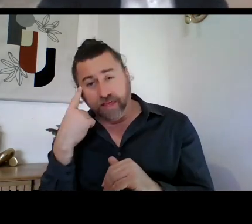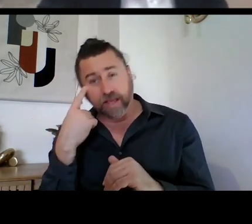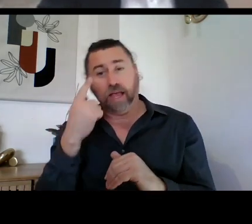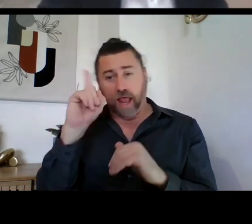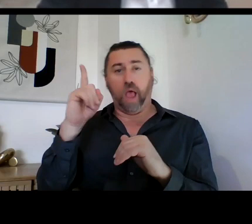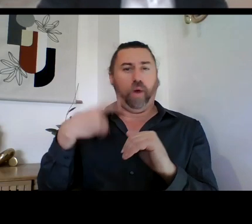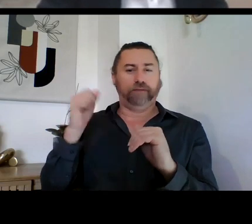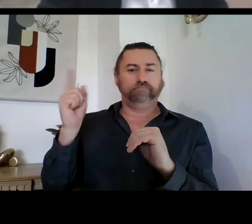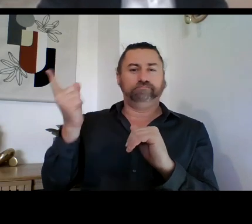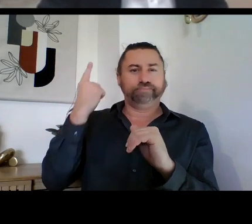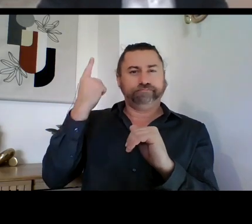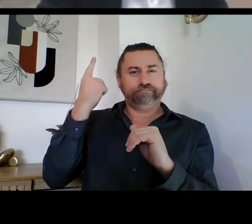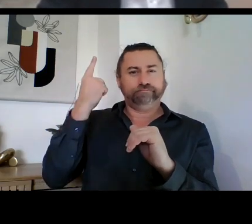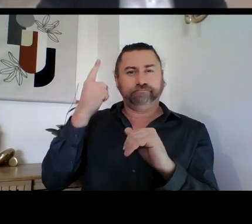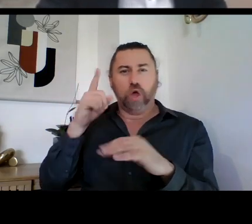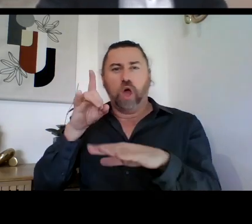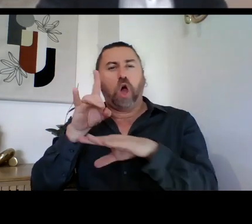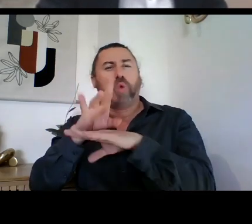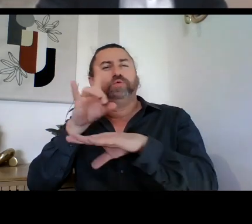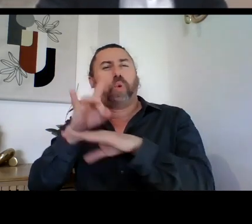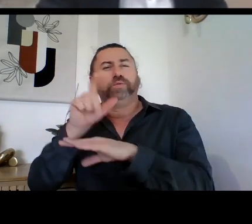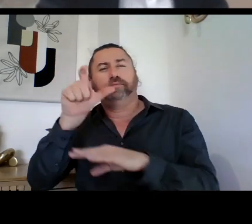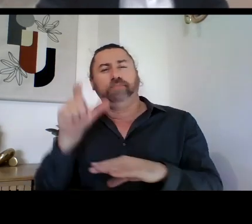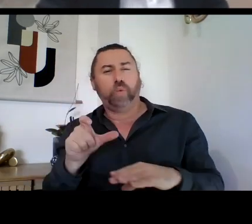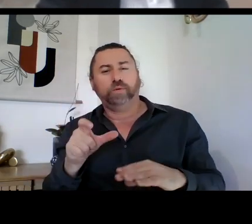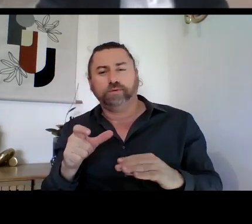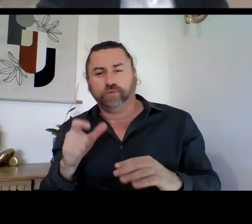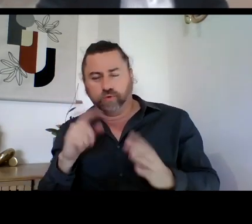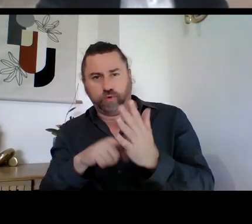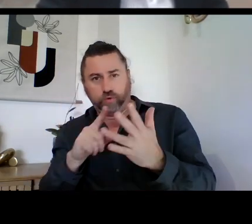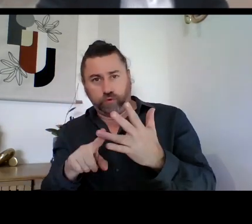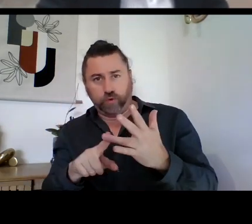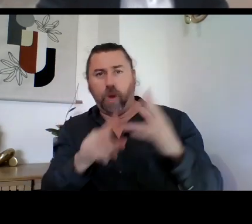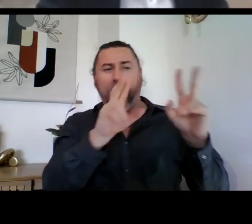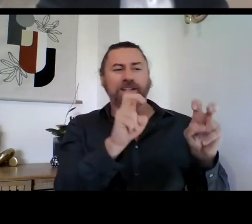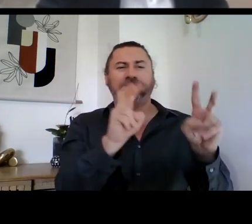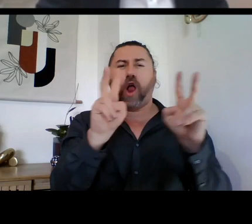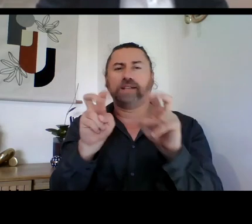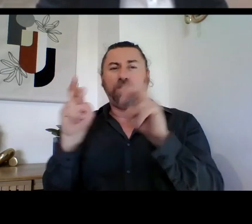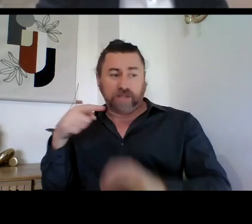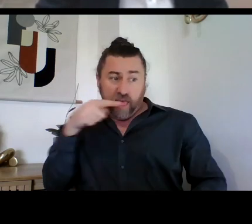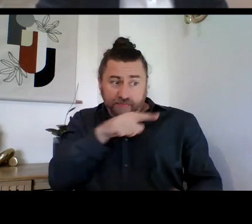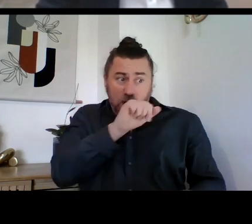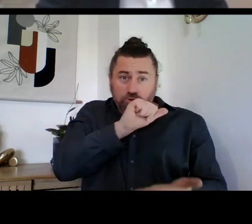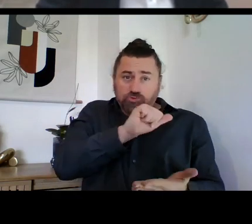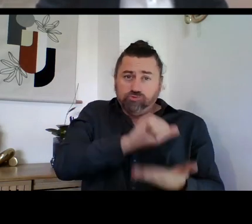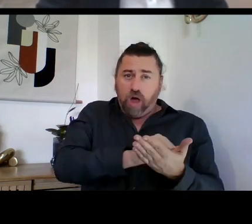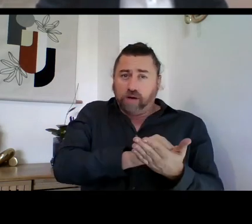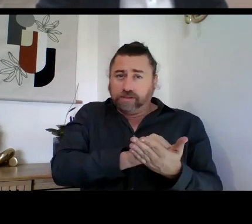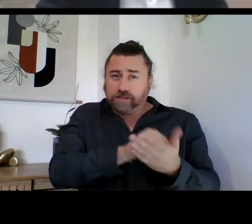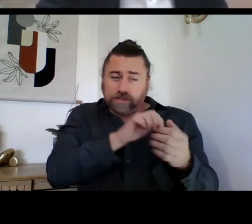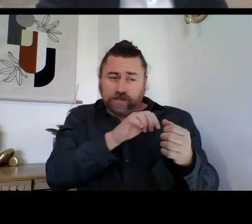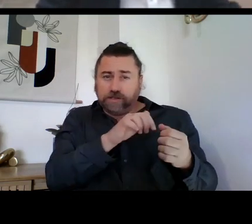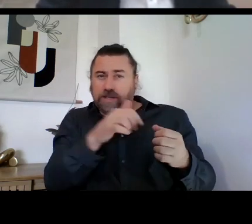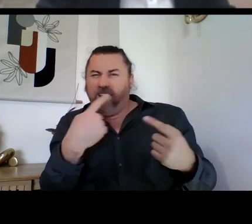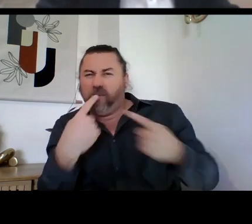currently commissioning a clinical consultancy to do some validation of the classifications for us. And so we're putting together a set of